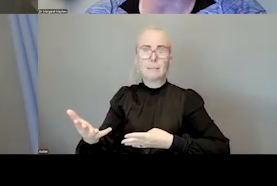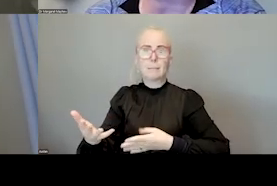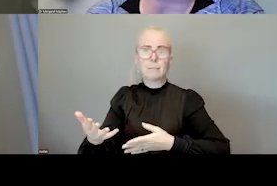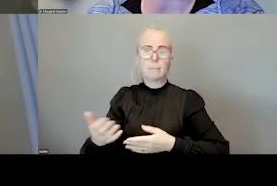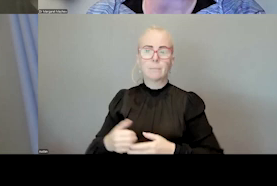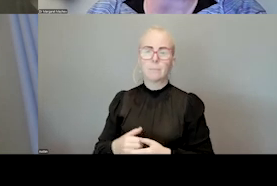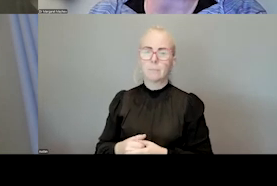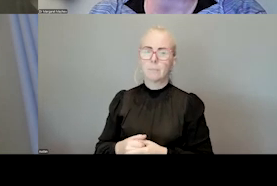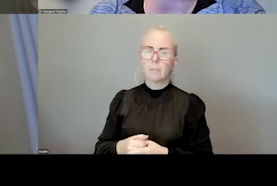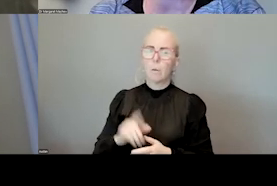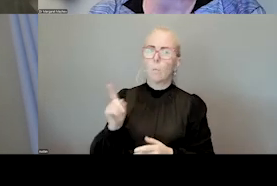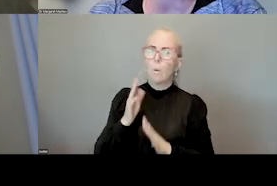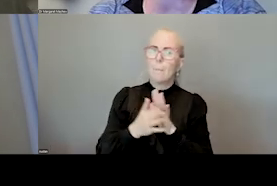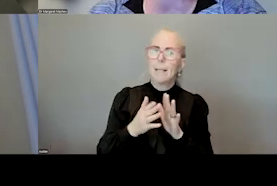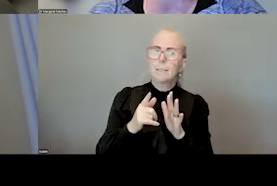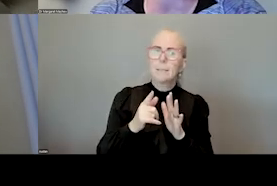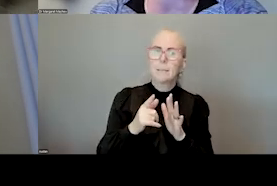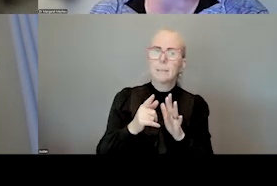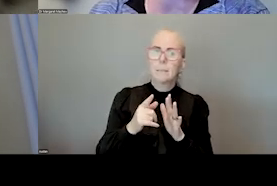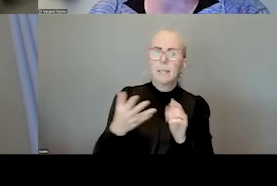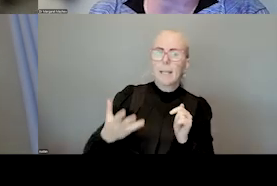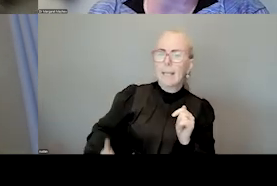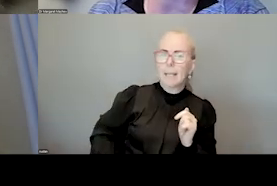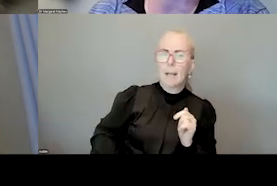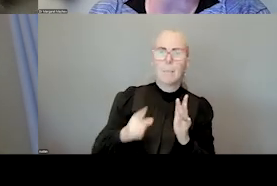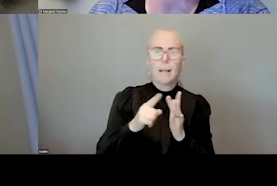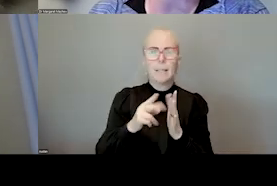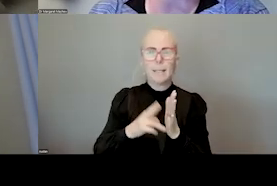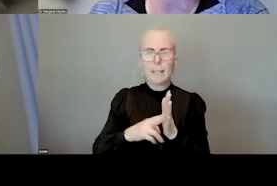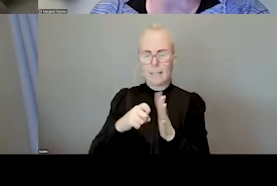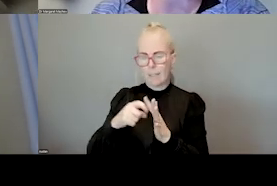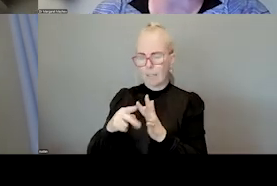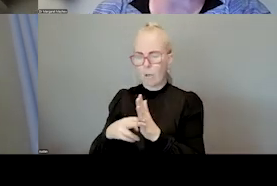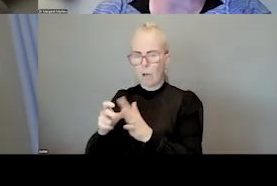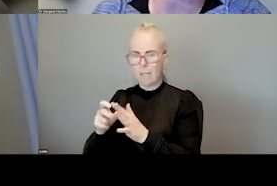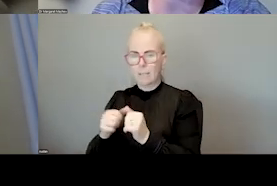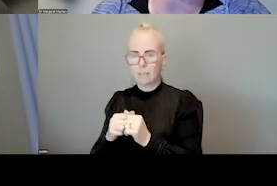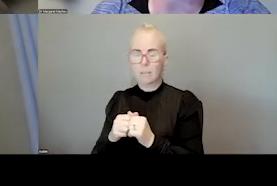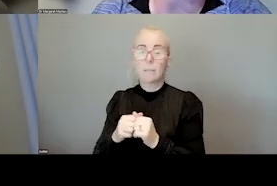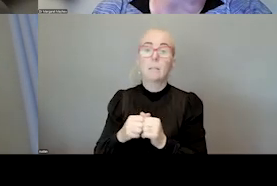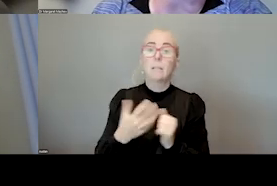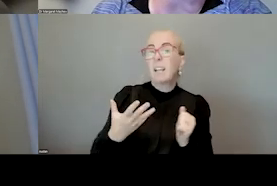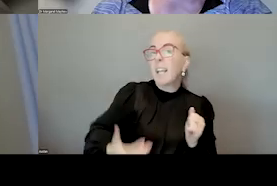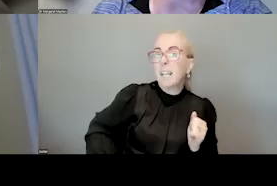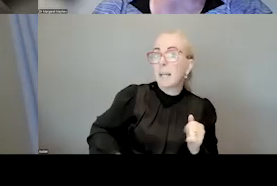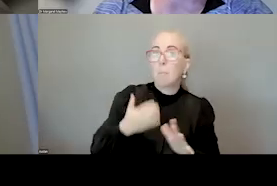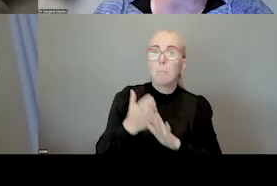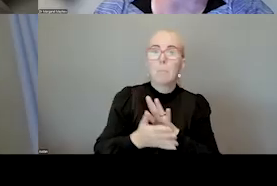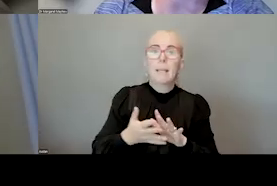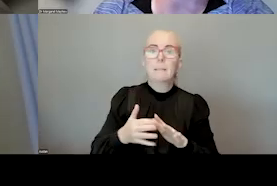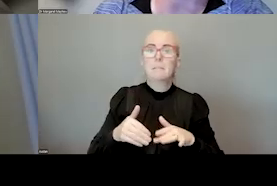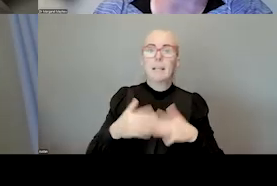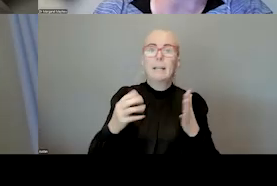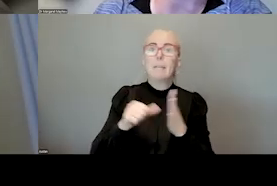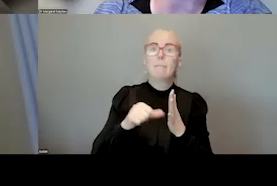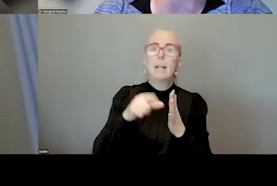what's in kind income? So income itself is any finances that you might be getting in your